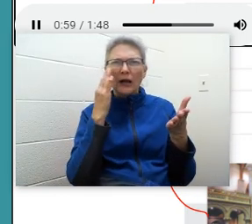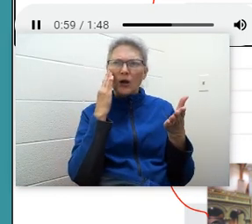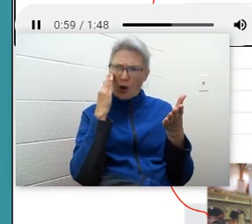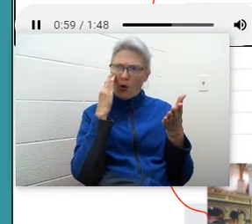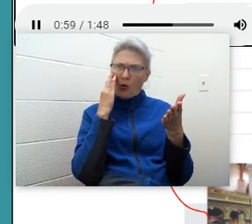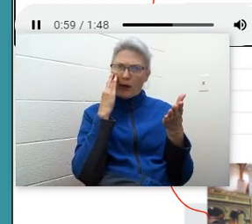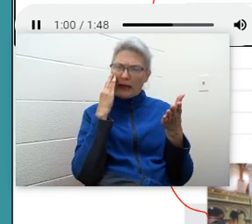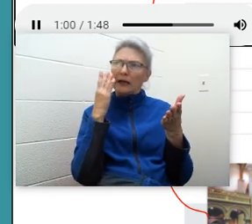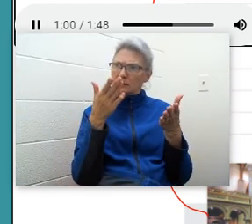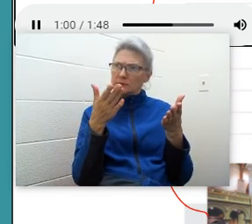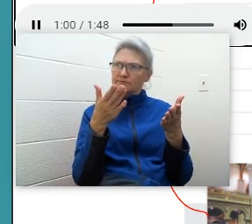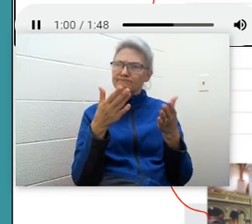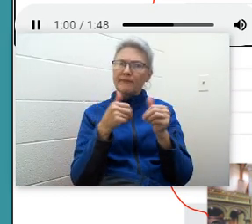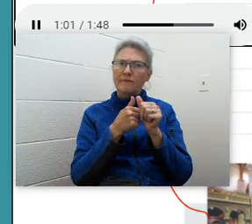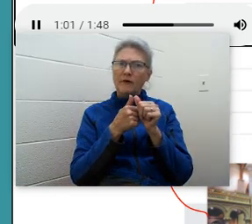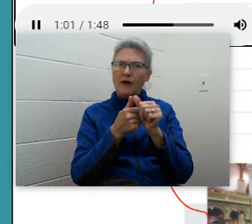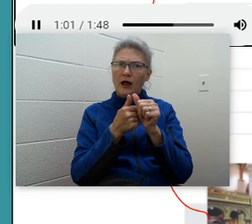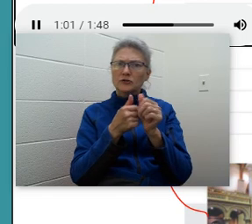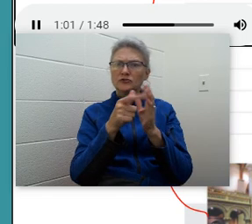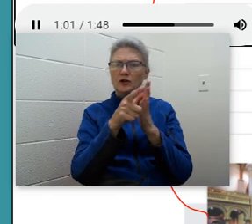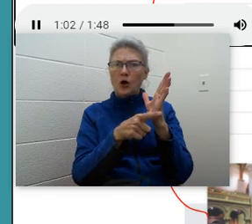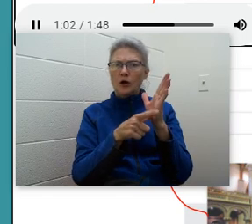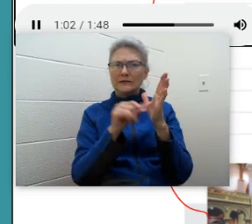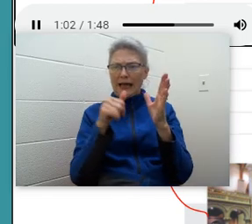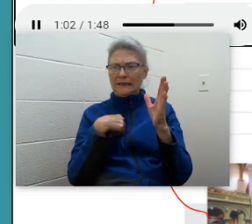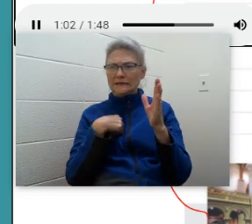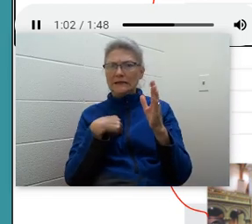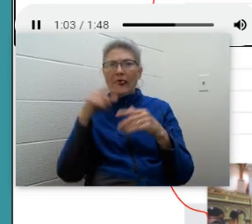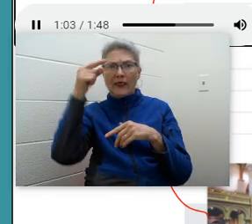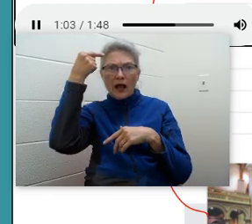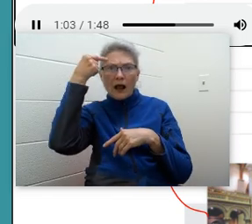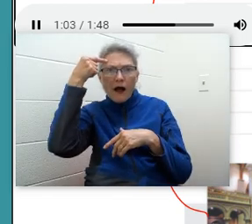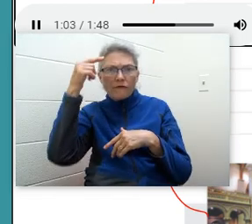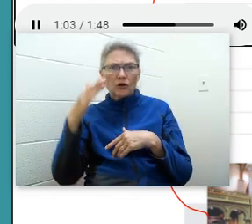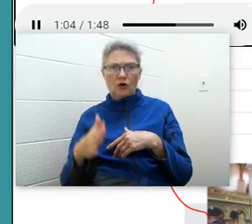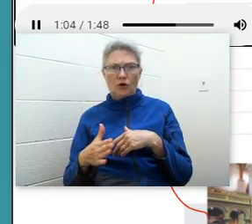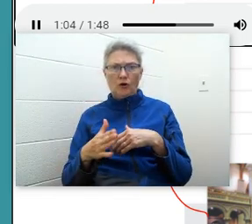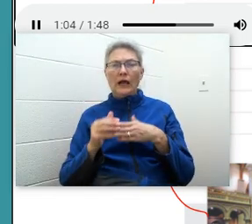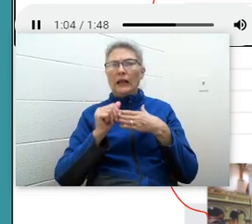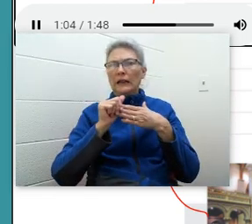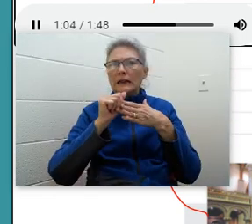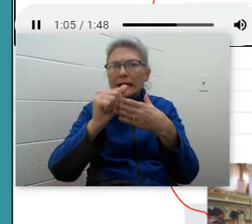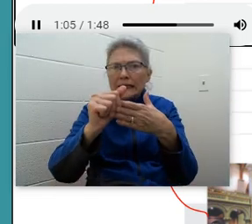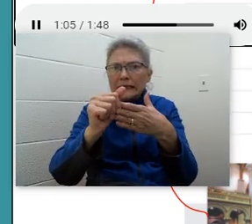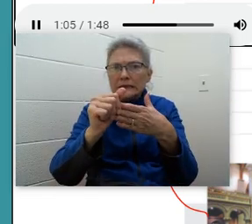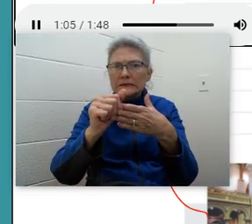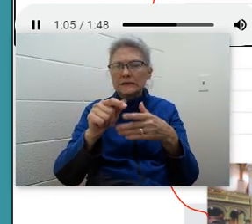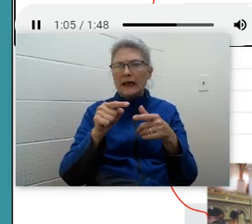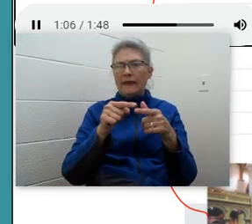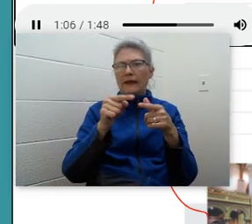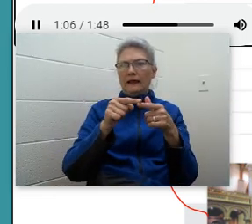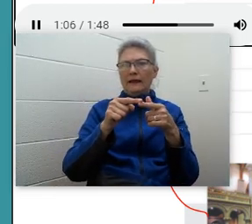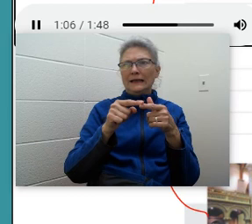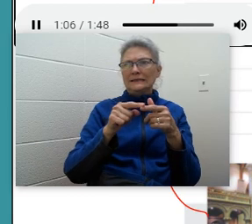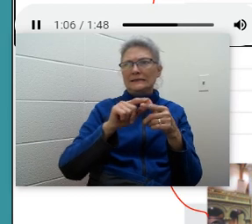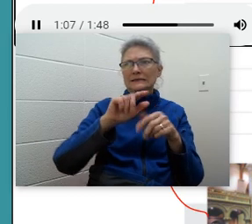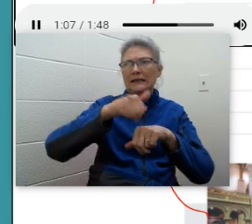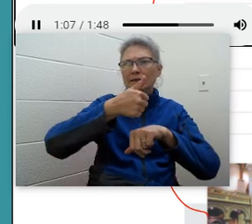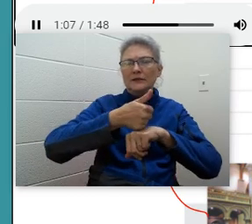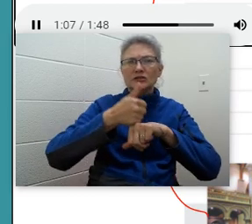the laws. The executive branch has the governor that leads the branch. He or she sets a